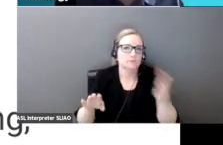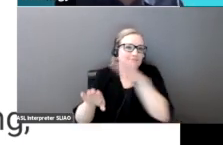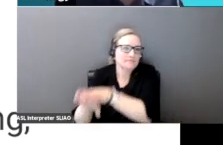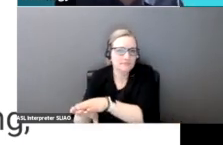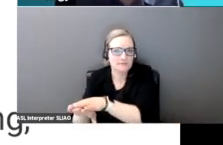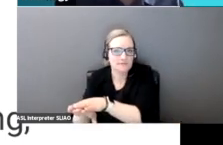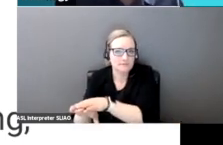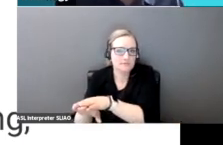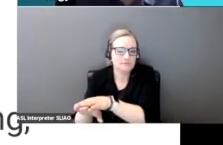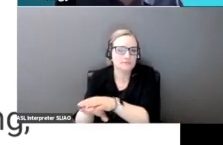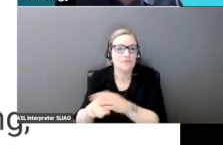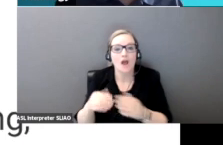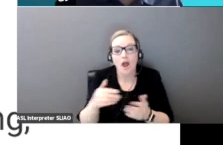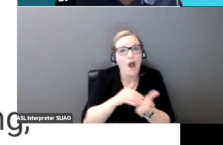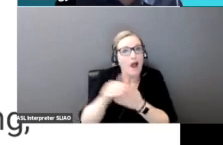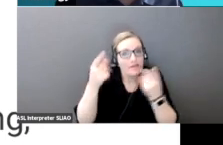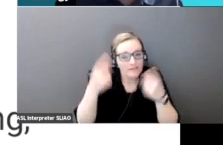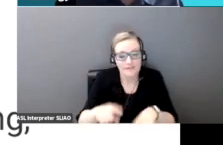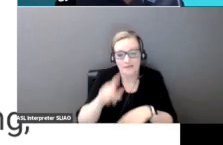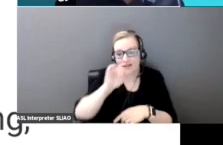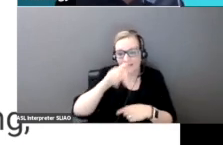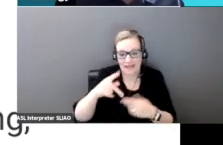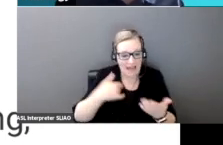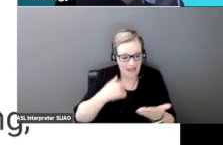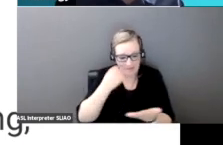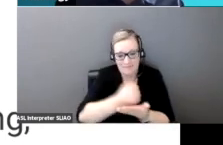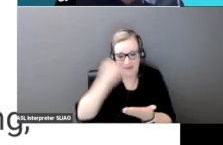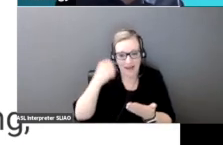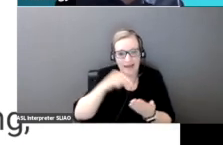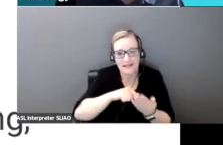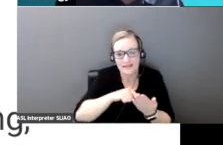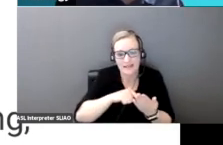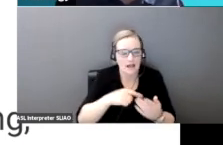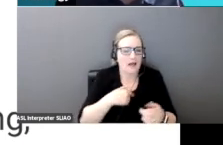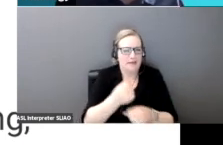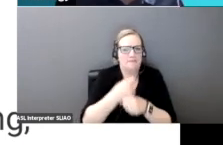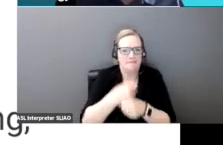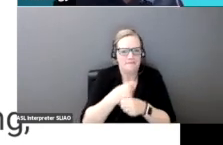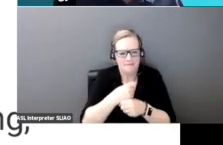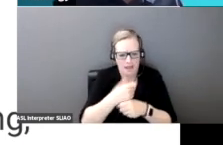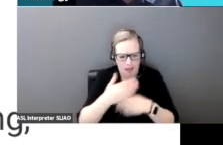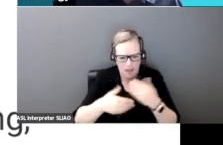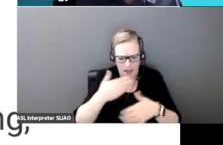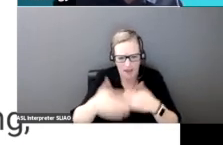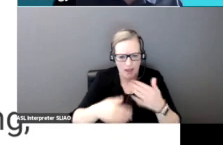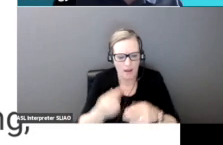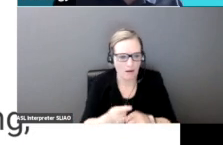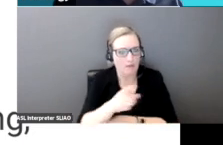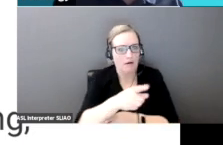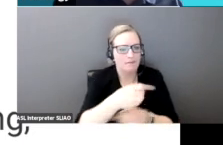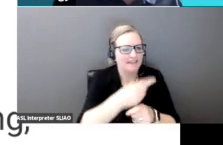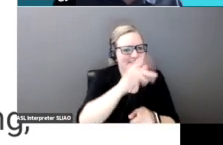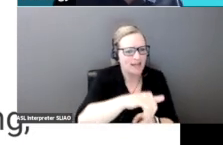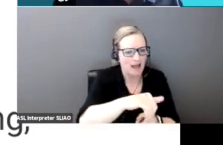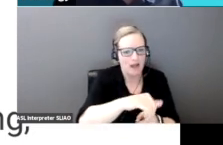product that you end up selling or commercializing. Sometimes the two end up being very different. So be cognizant of the